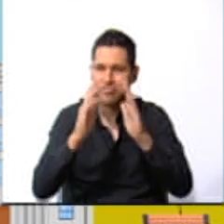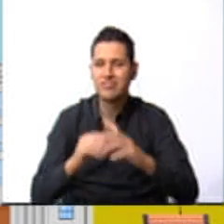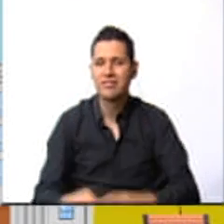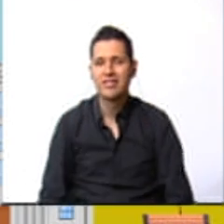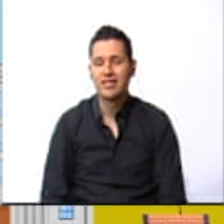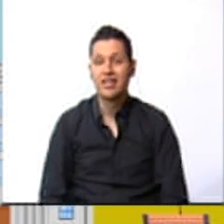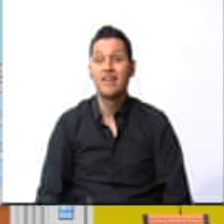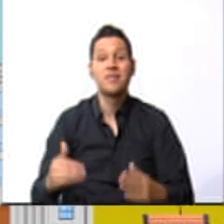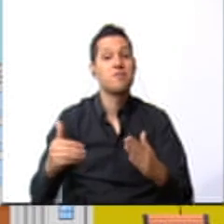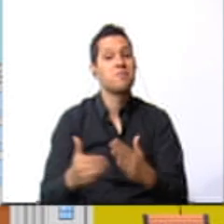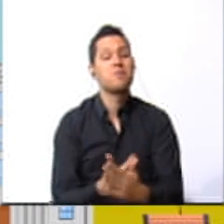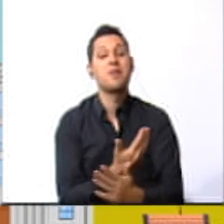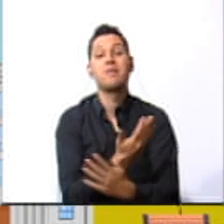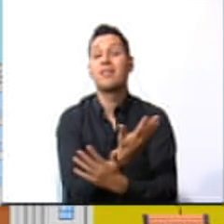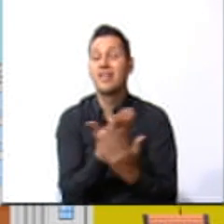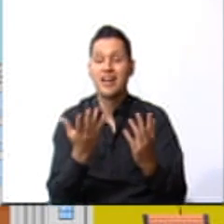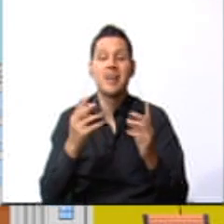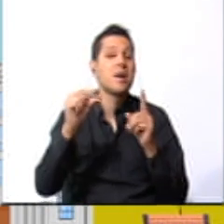the new